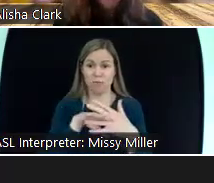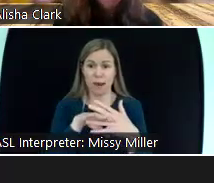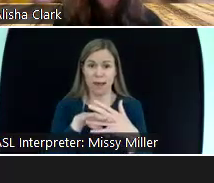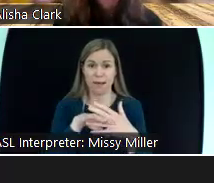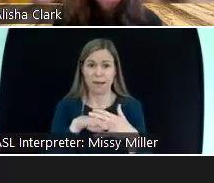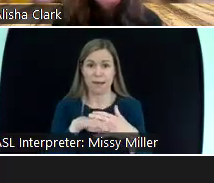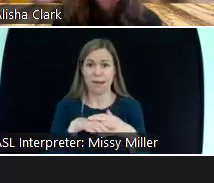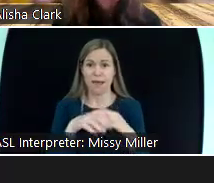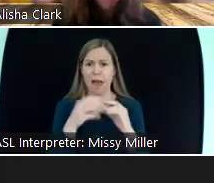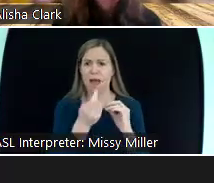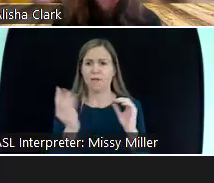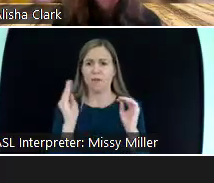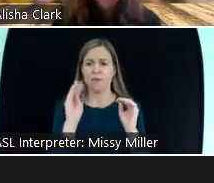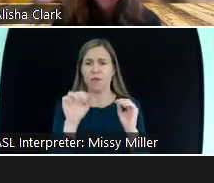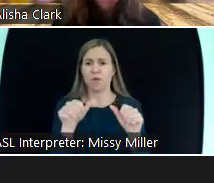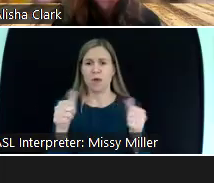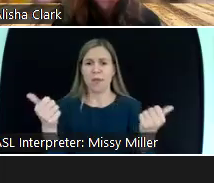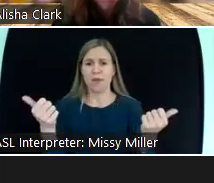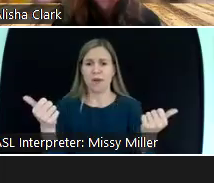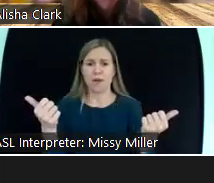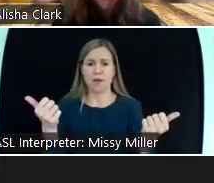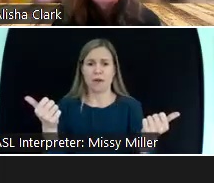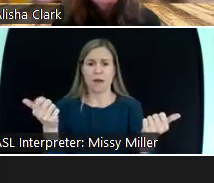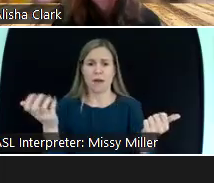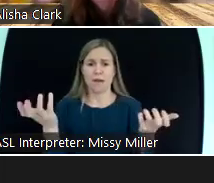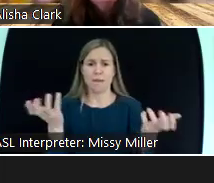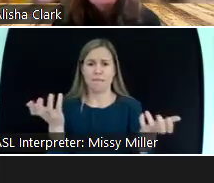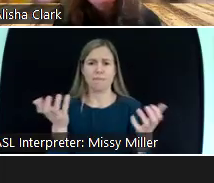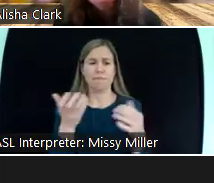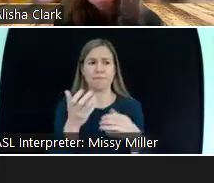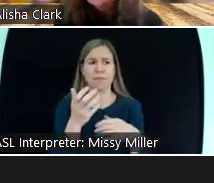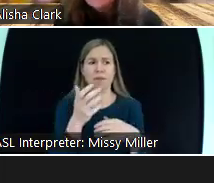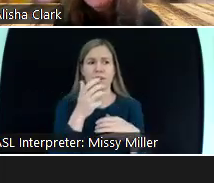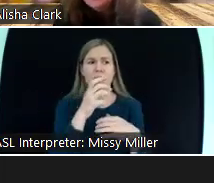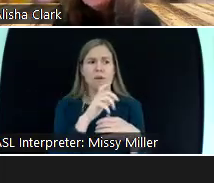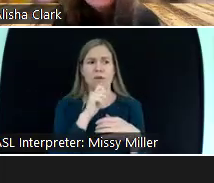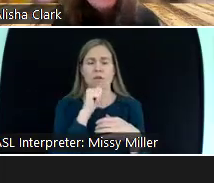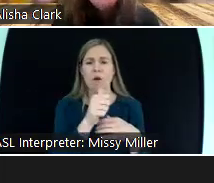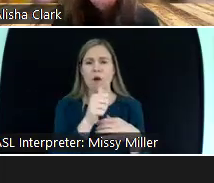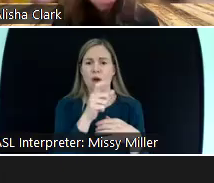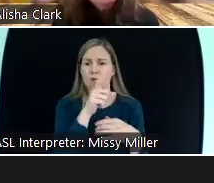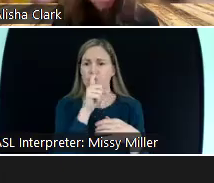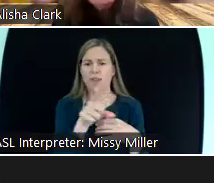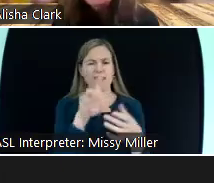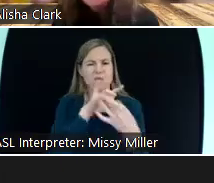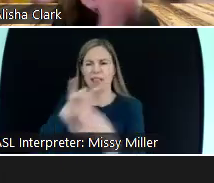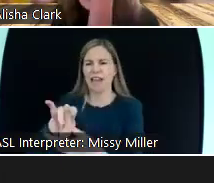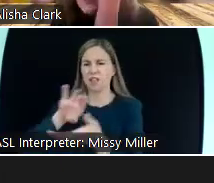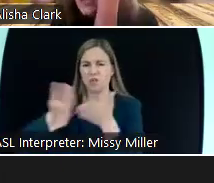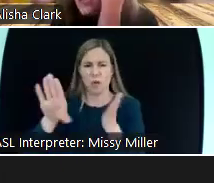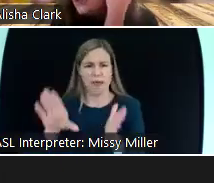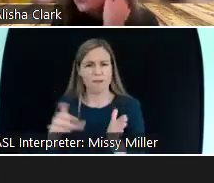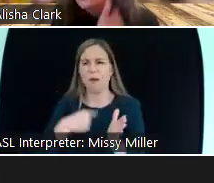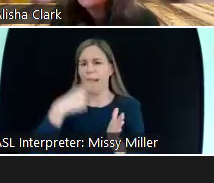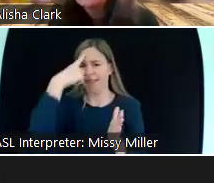a couple other, they're non-waiver related per se. So I think this would